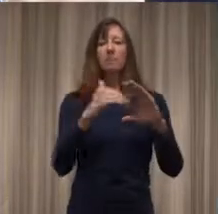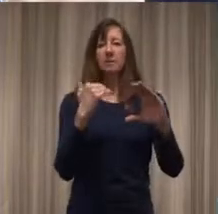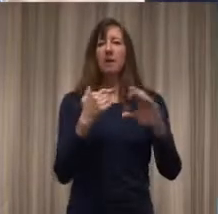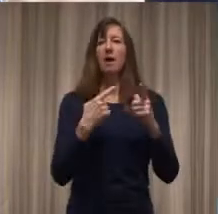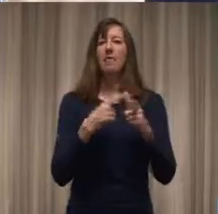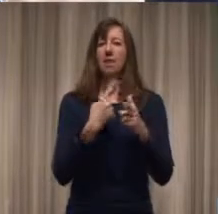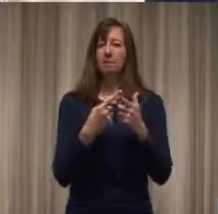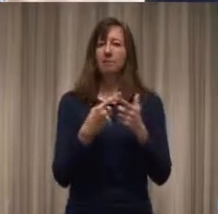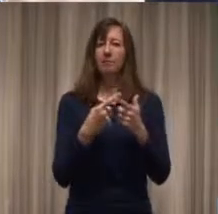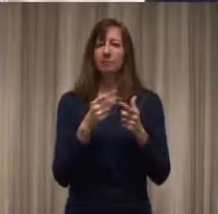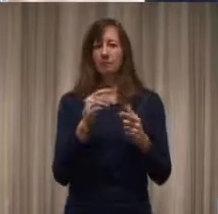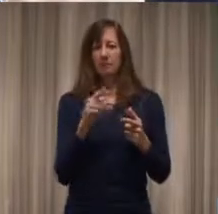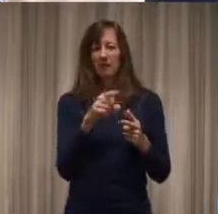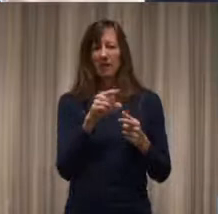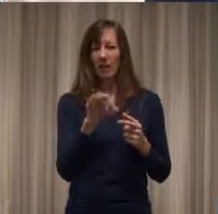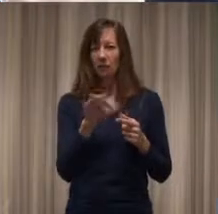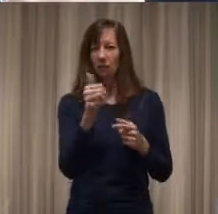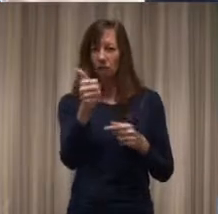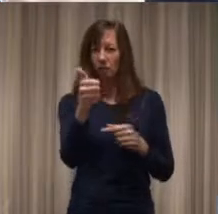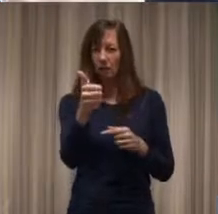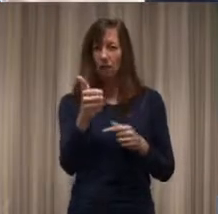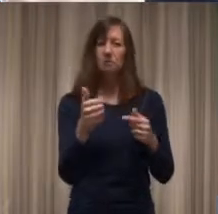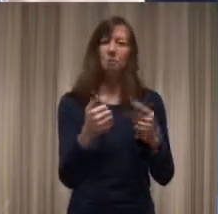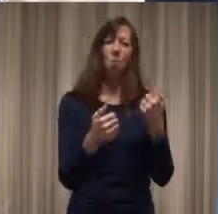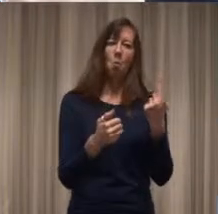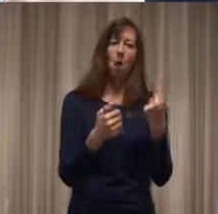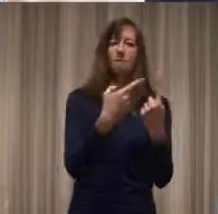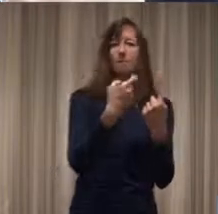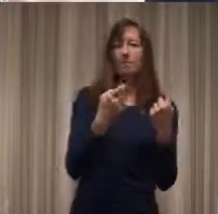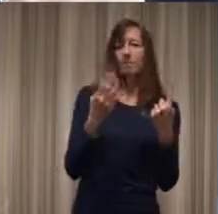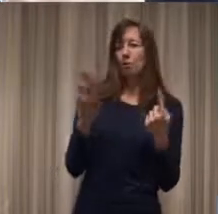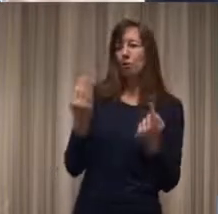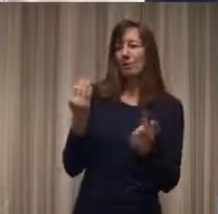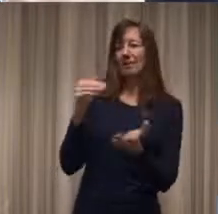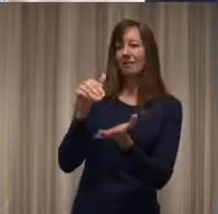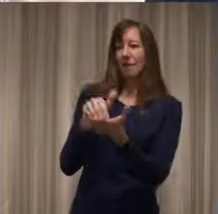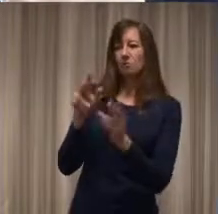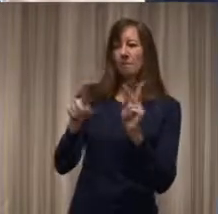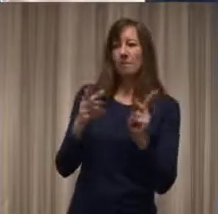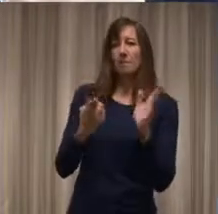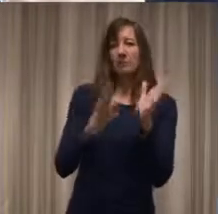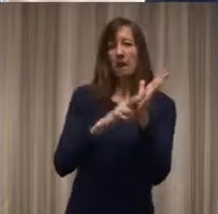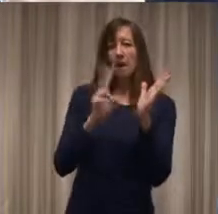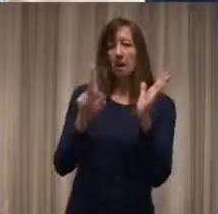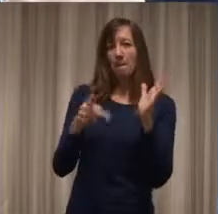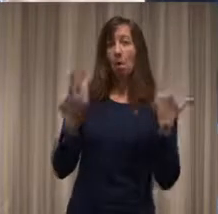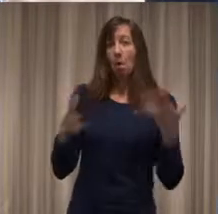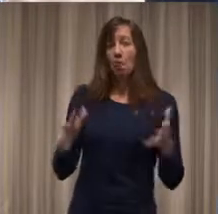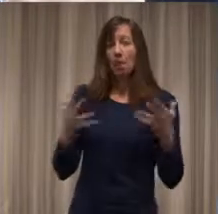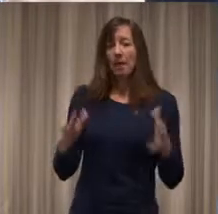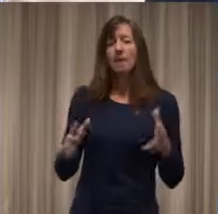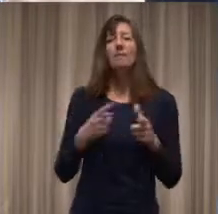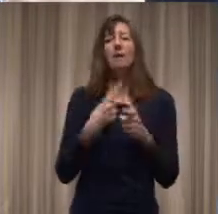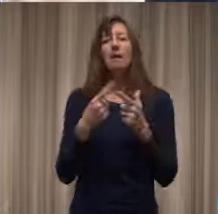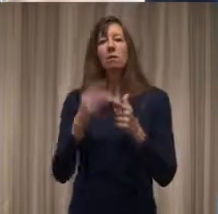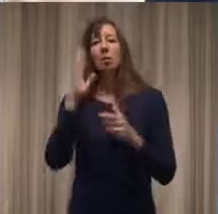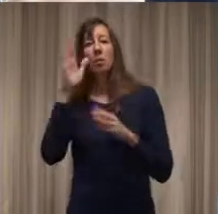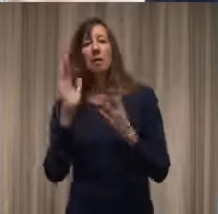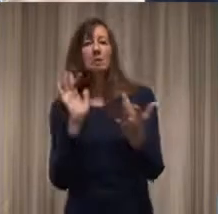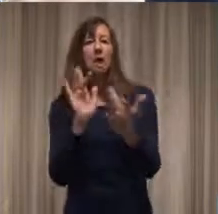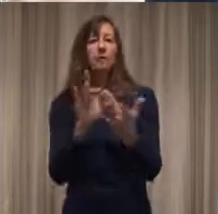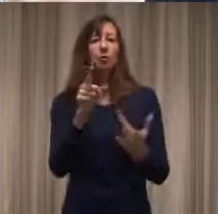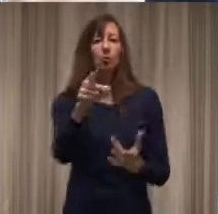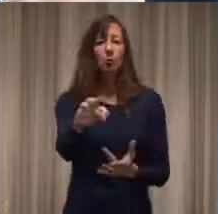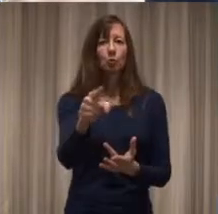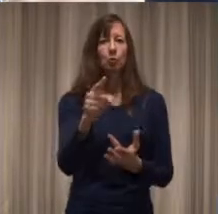you will be getting regular updates from us, but you will still eventually have to book an actual time slot,